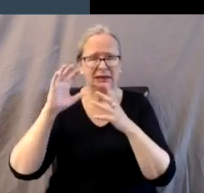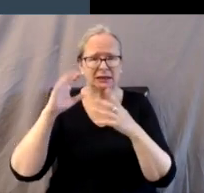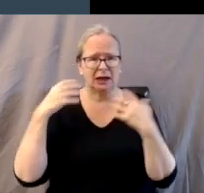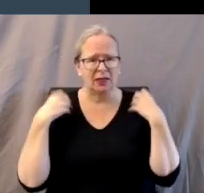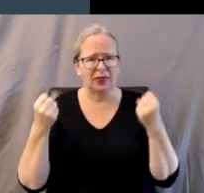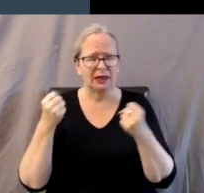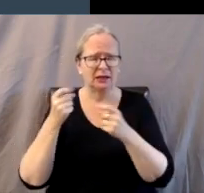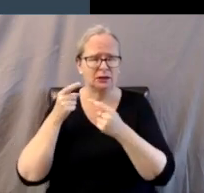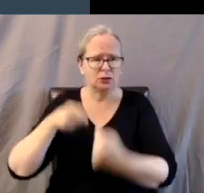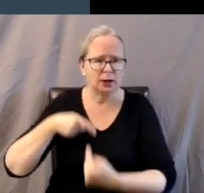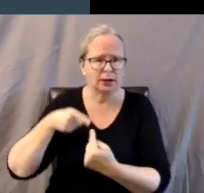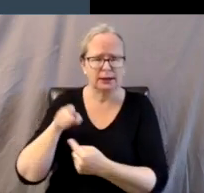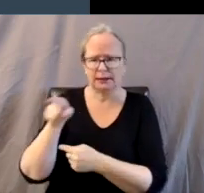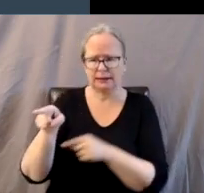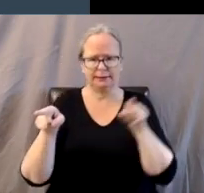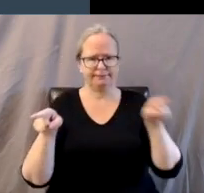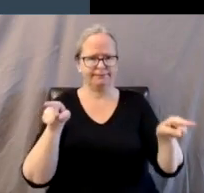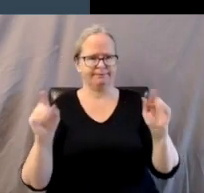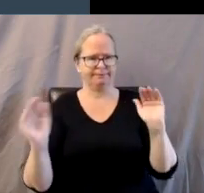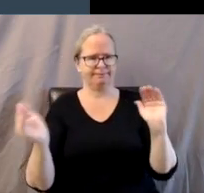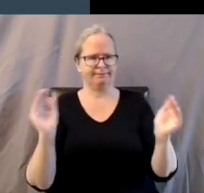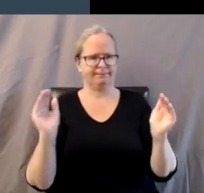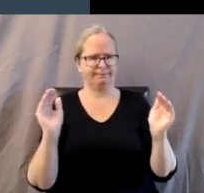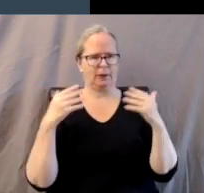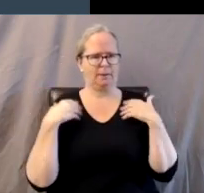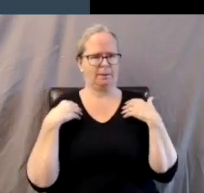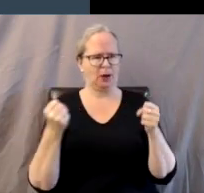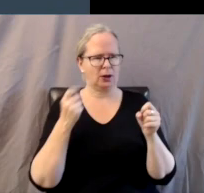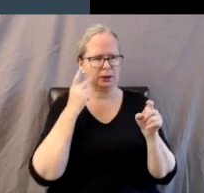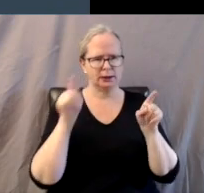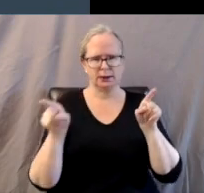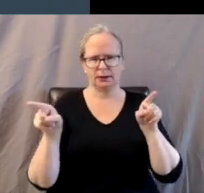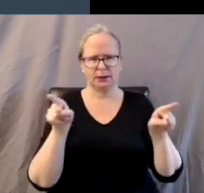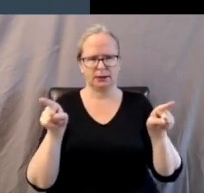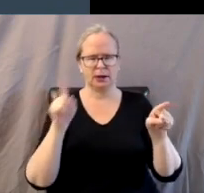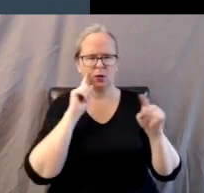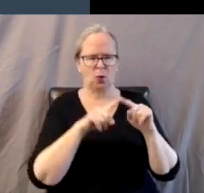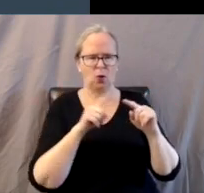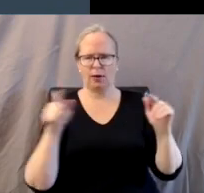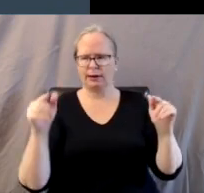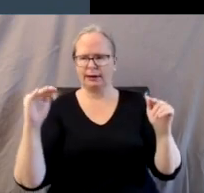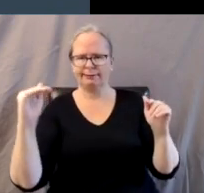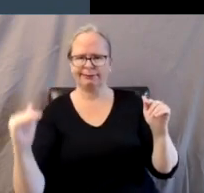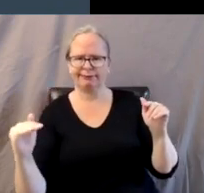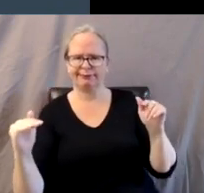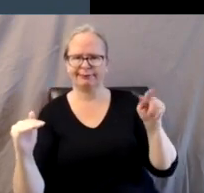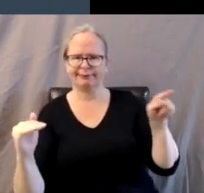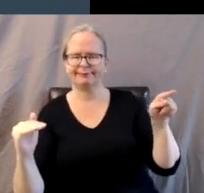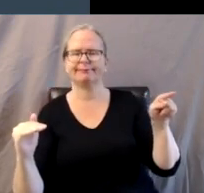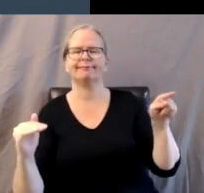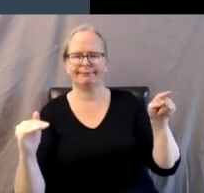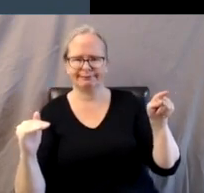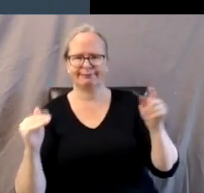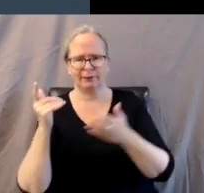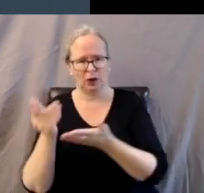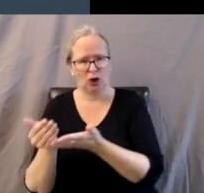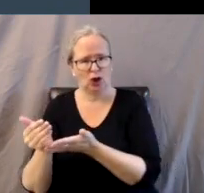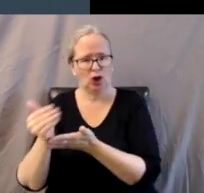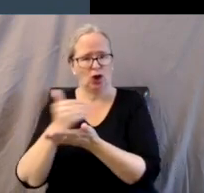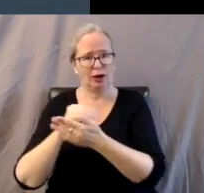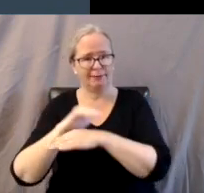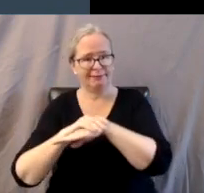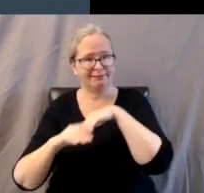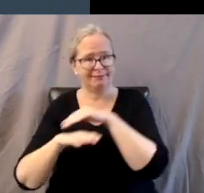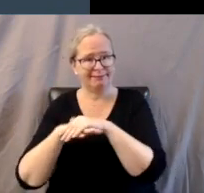that role that they play in the overall well-being has a greater effect than genetics, lifestyle, or having that ability to visit a doctor